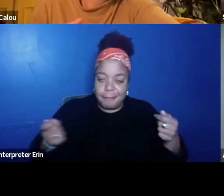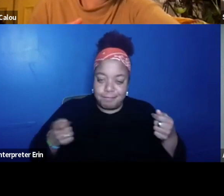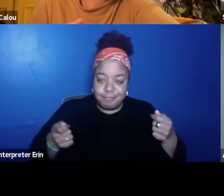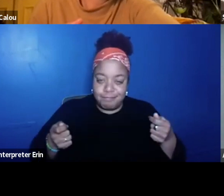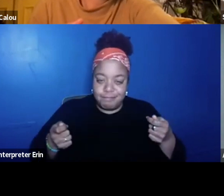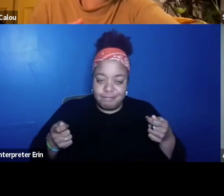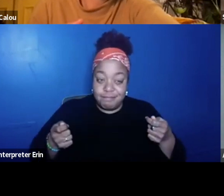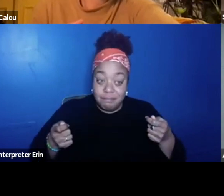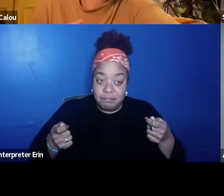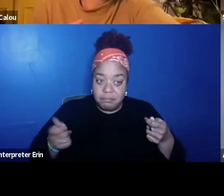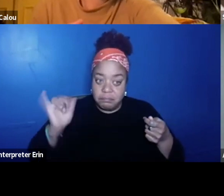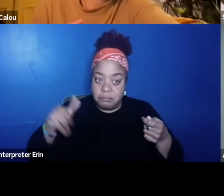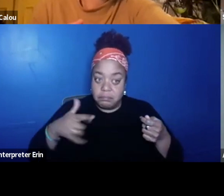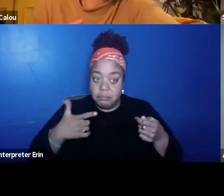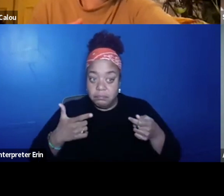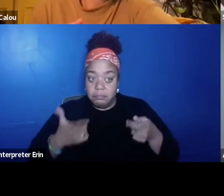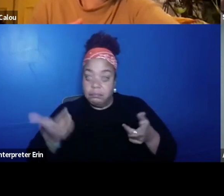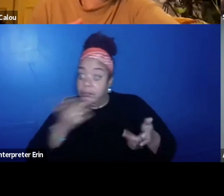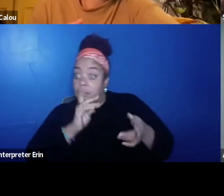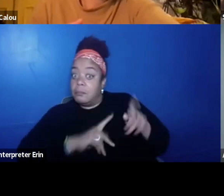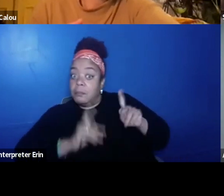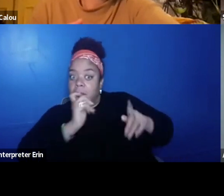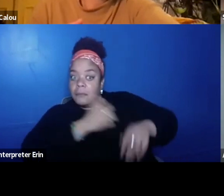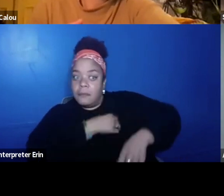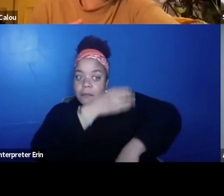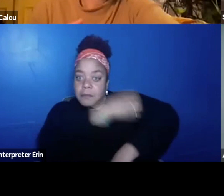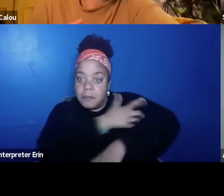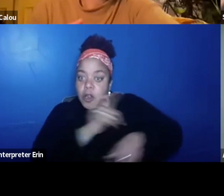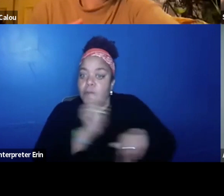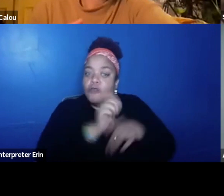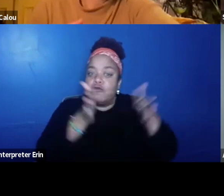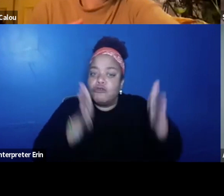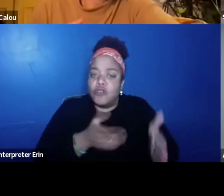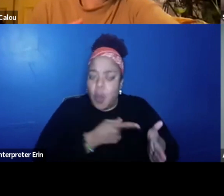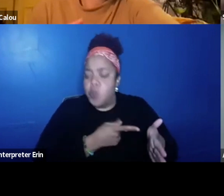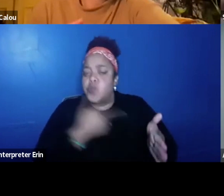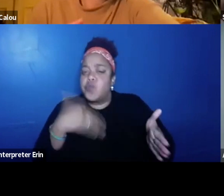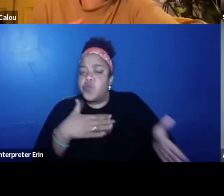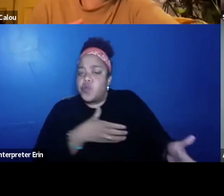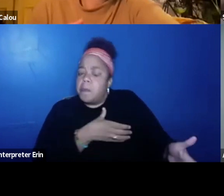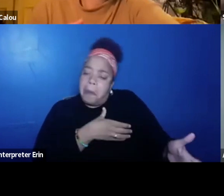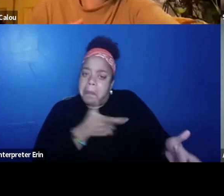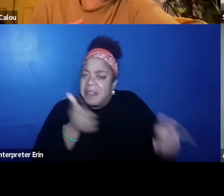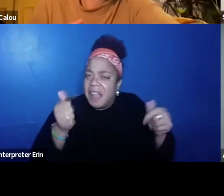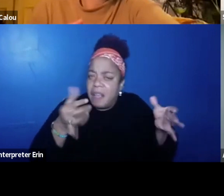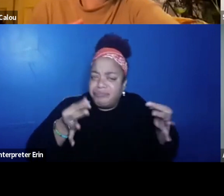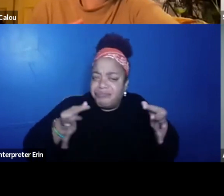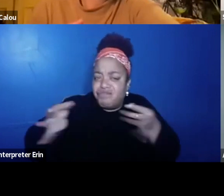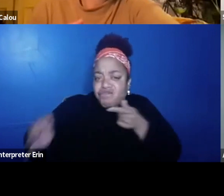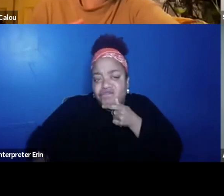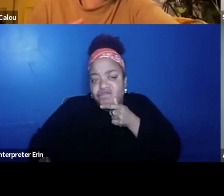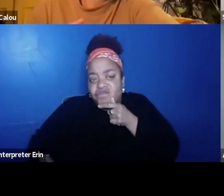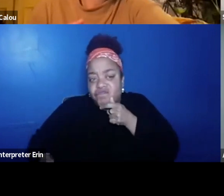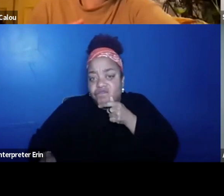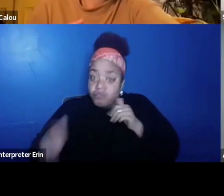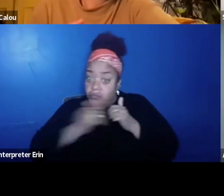people in the space, is sort of like illusory, like the way that we might feel if a police officer is in the space. But it's